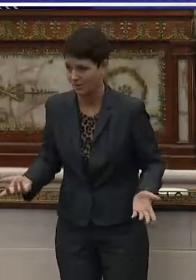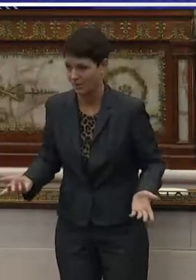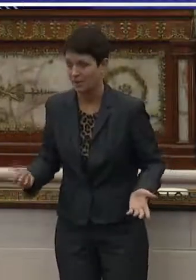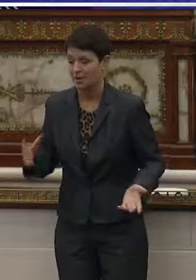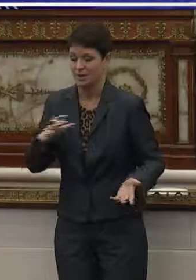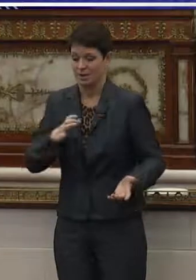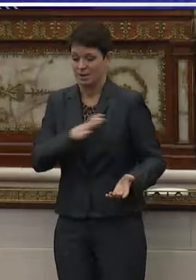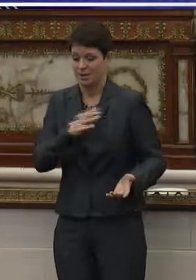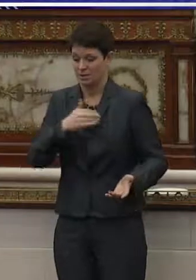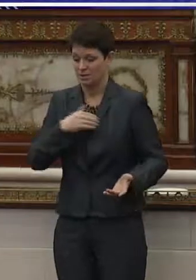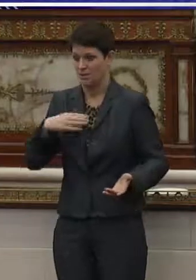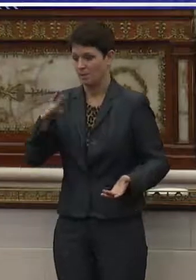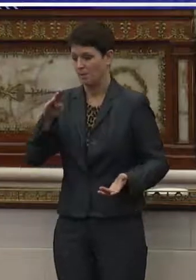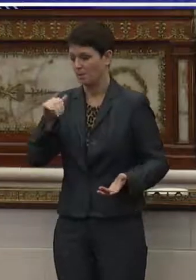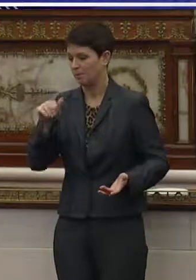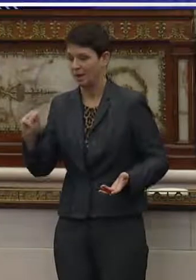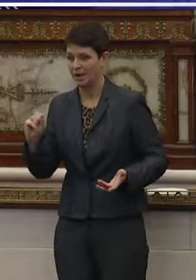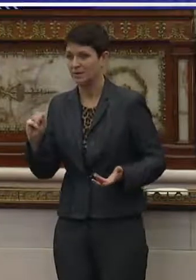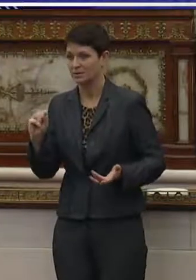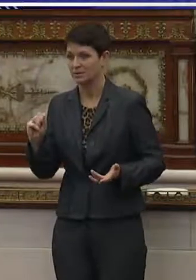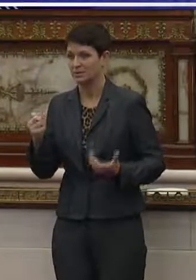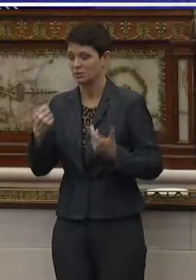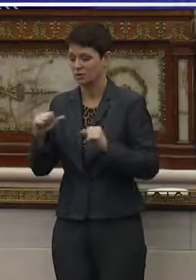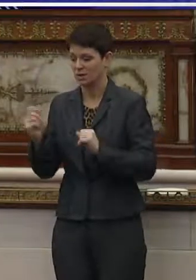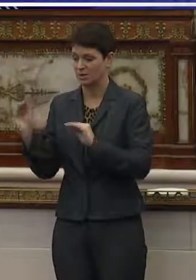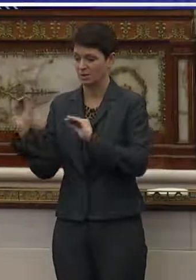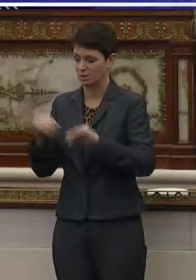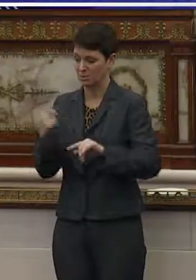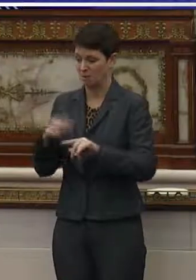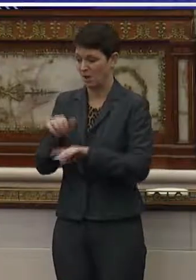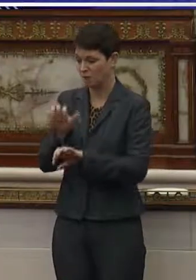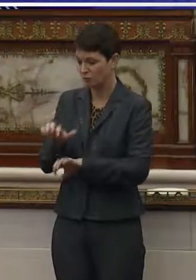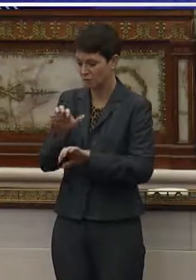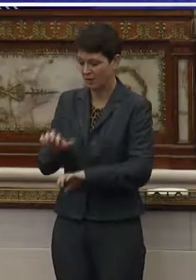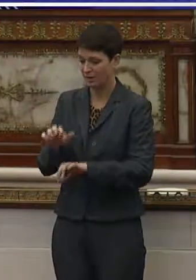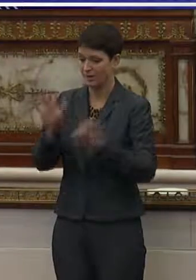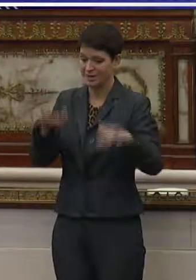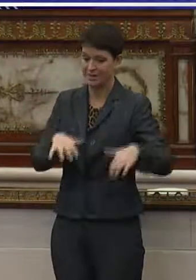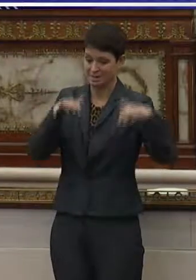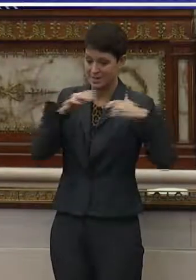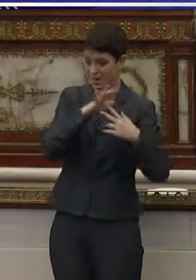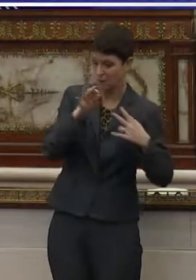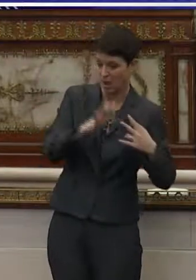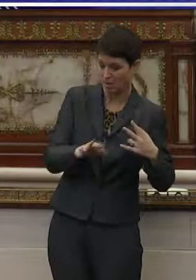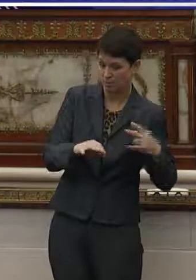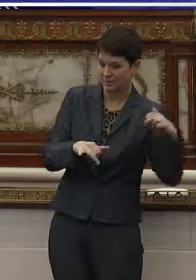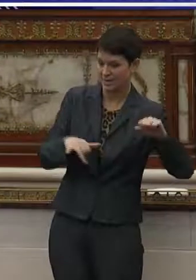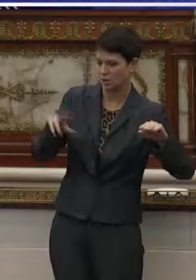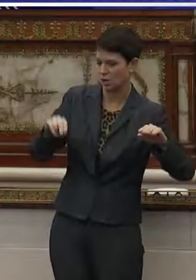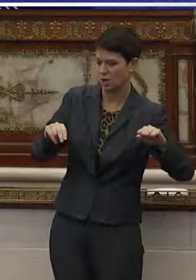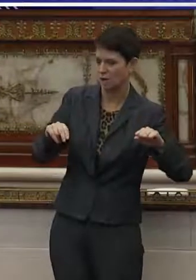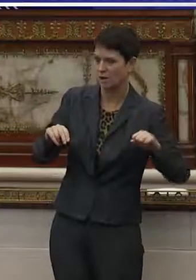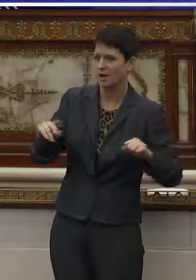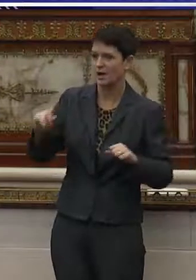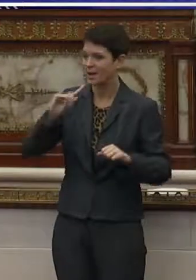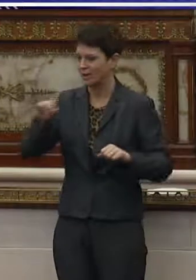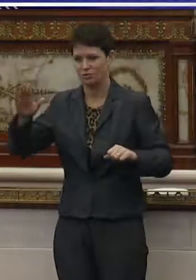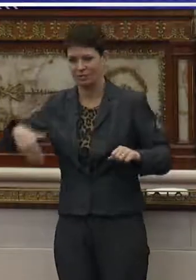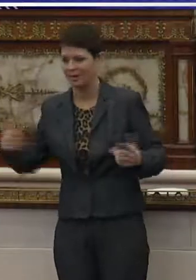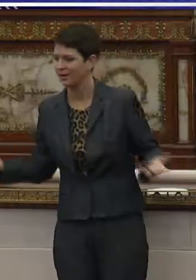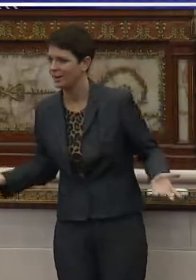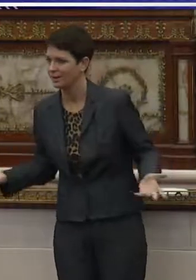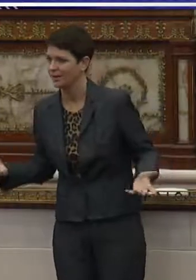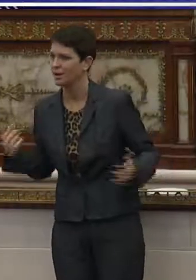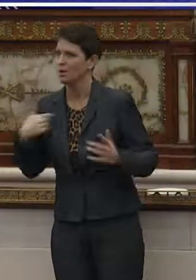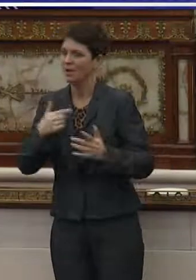Councilmember Bass trying to, get someone on the record to say whether or not the stadium is still an option. Like that question never got answered. So we're having